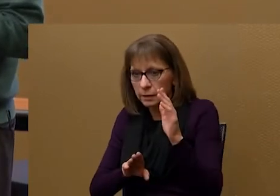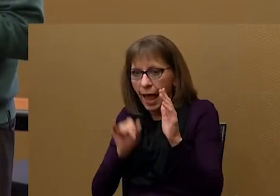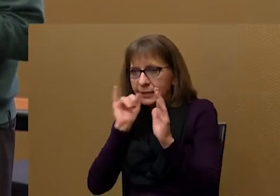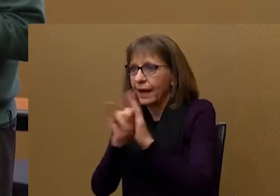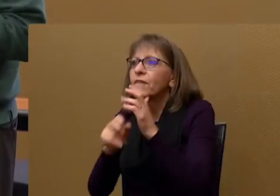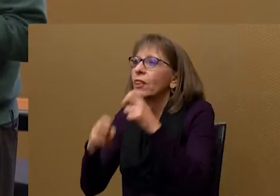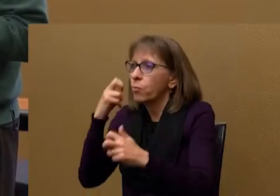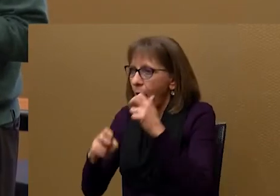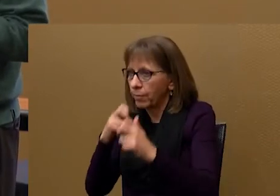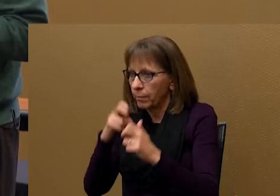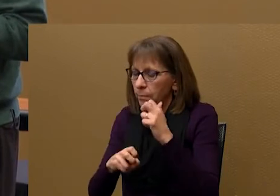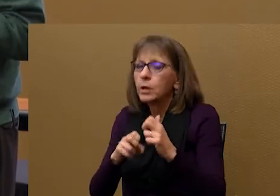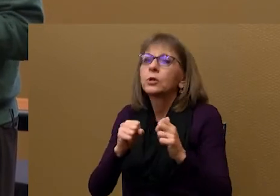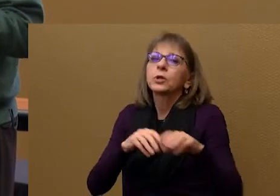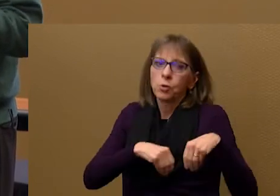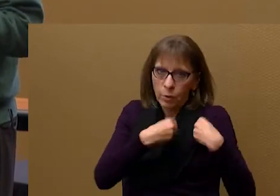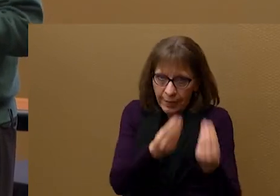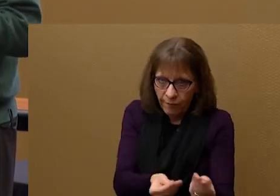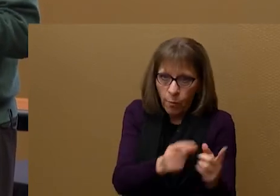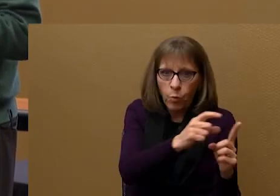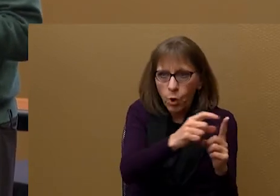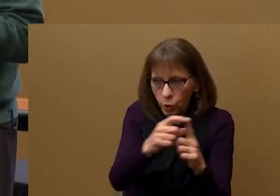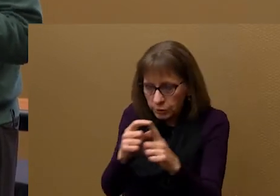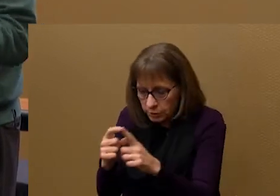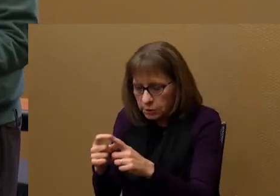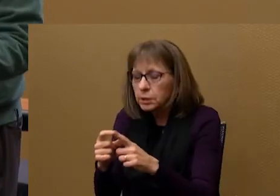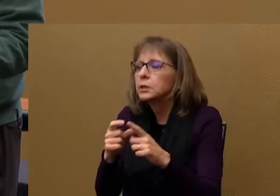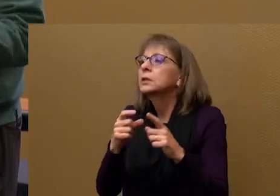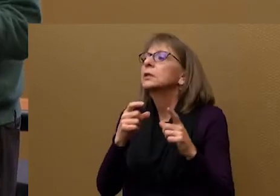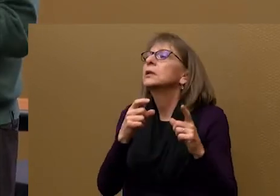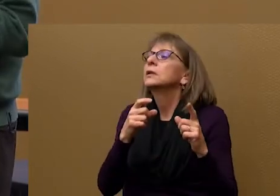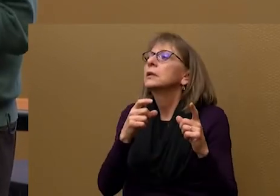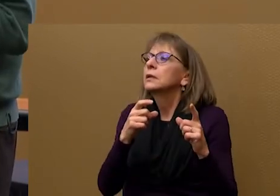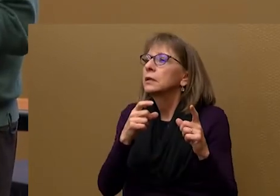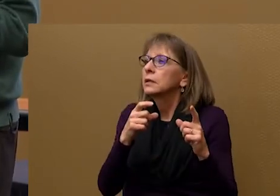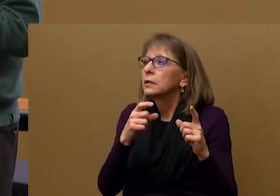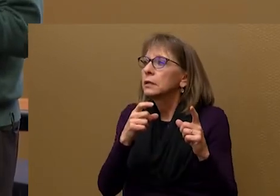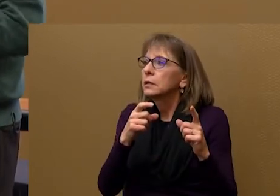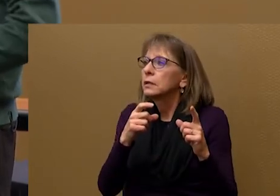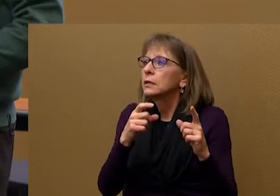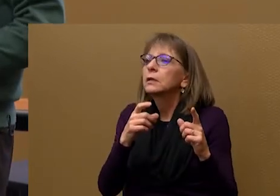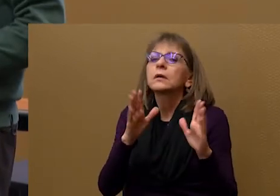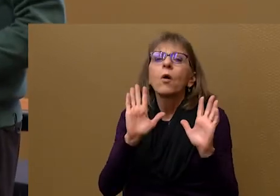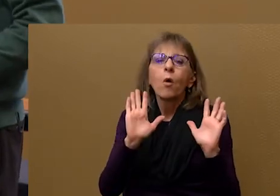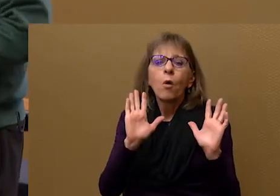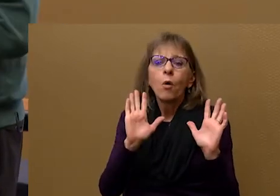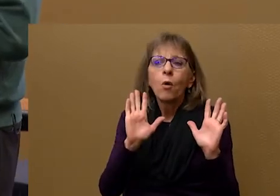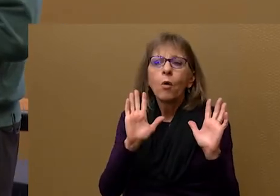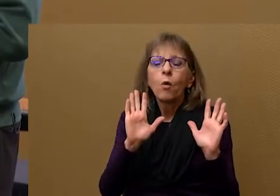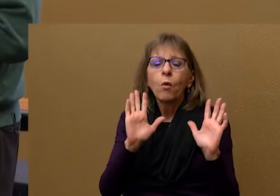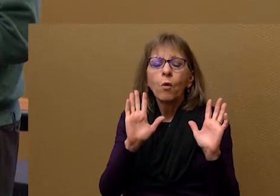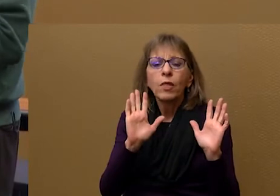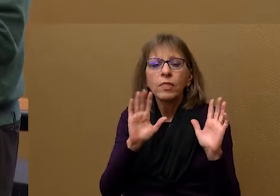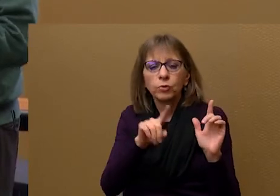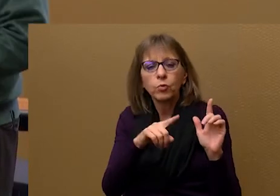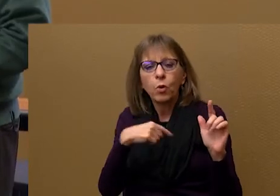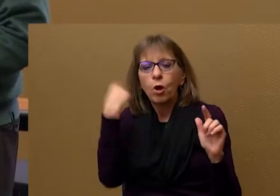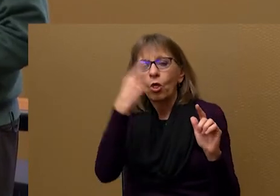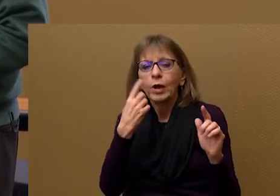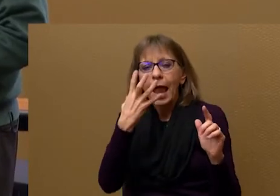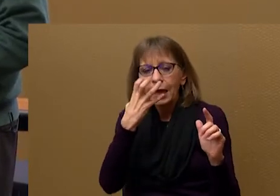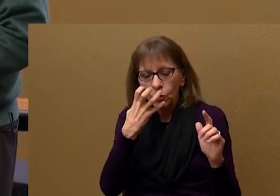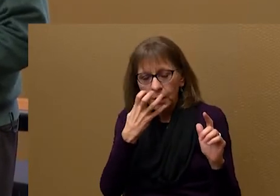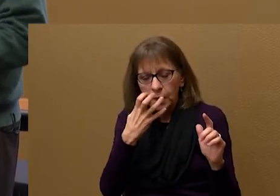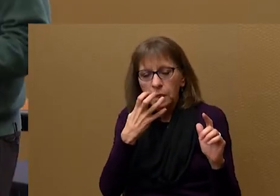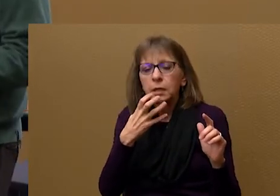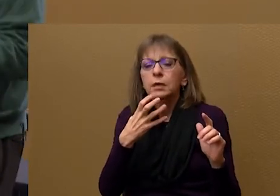like you were really, really angry. And it seems like and then you threw the ball because you were angry at me. Ooh, that hurt. I didn't like it. But I understand you were